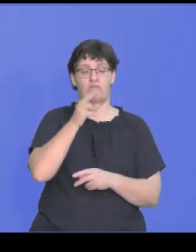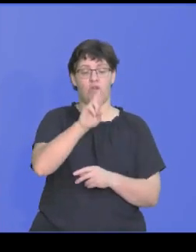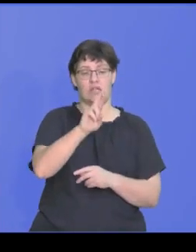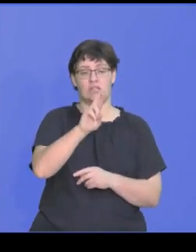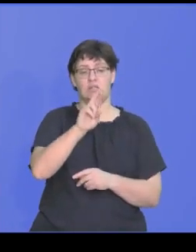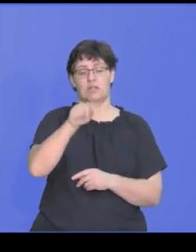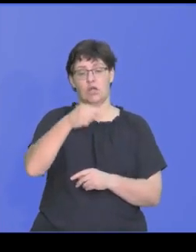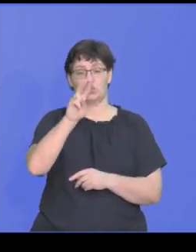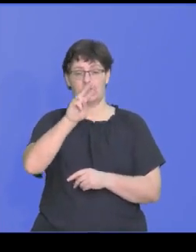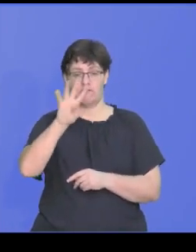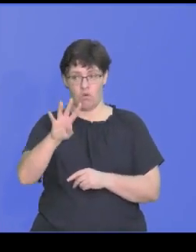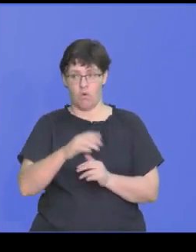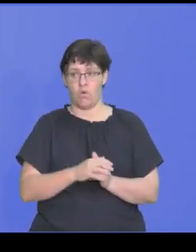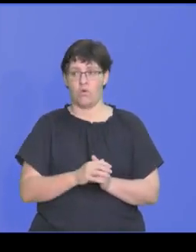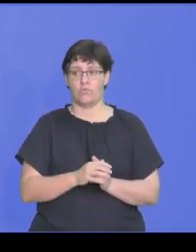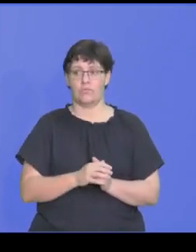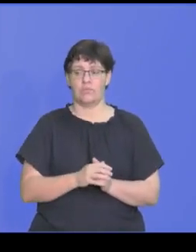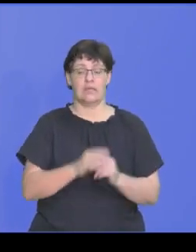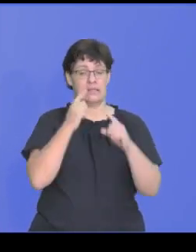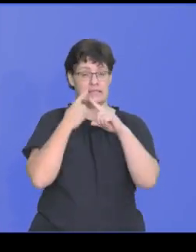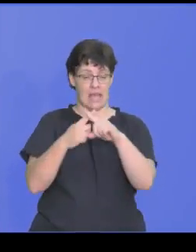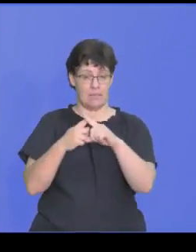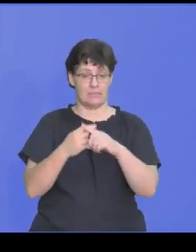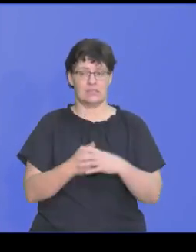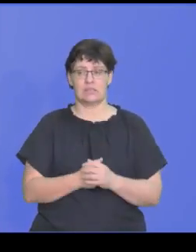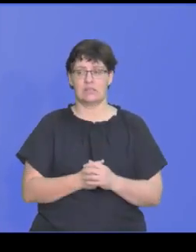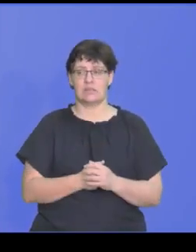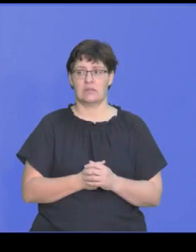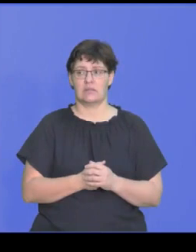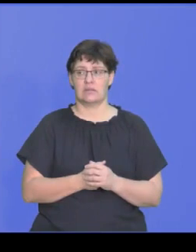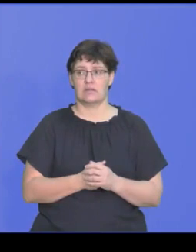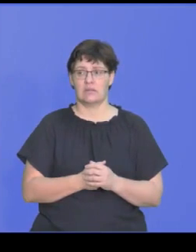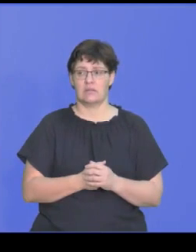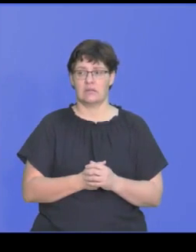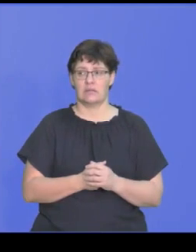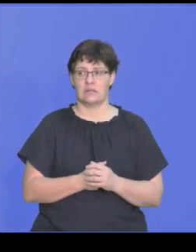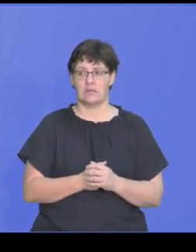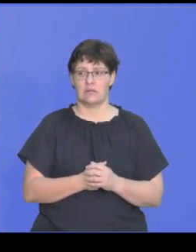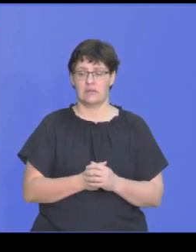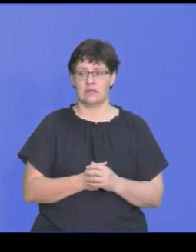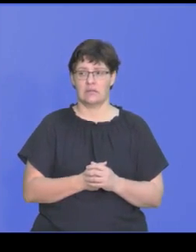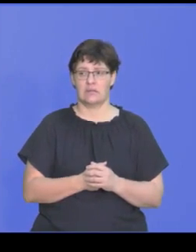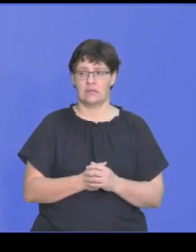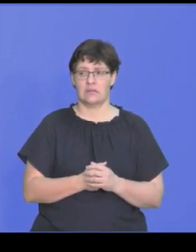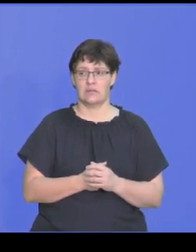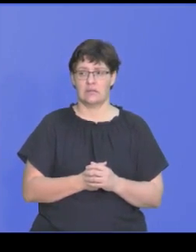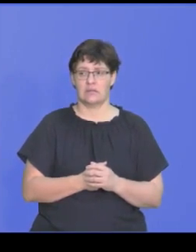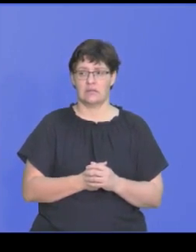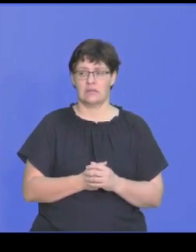12 Rand 24. And I times by, I'm actually going to leave in space. I'm going to do this on the next